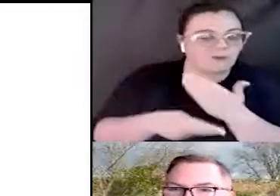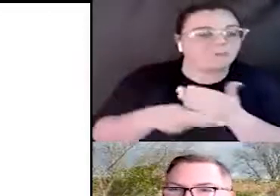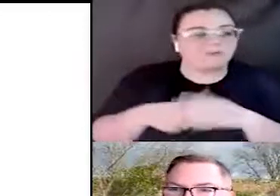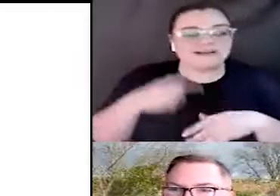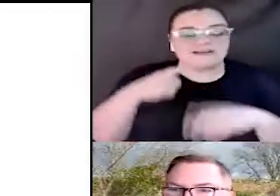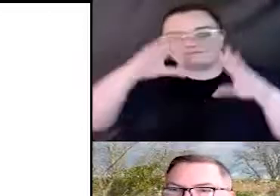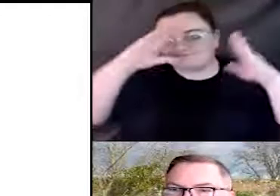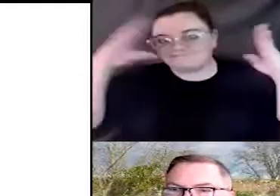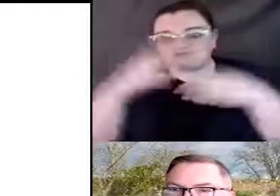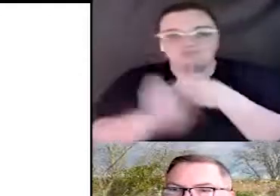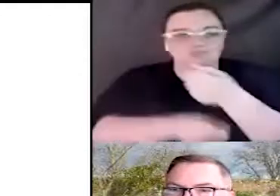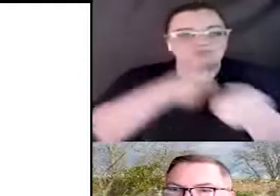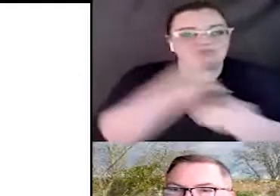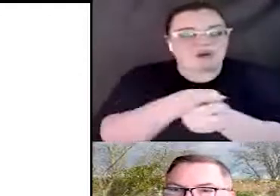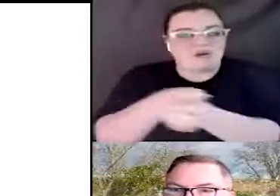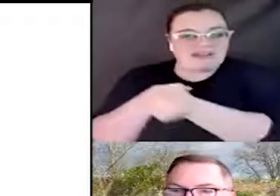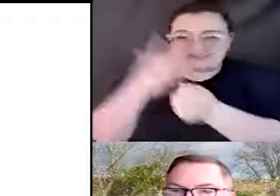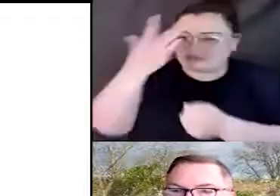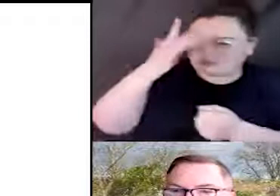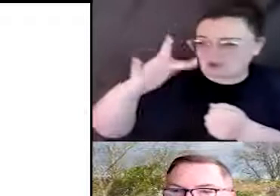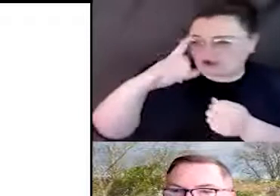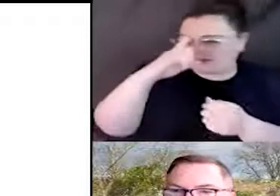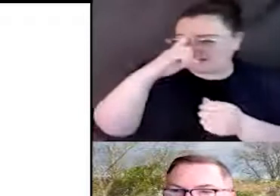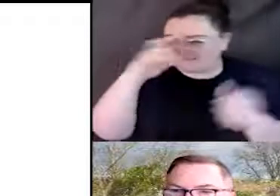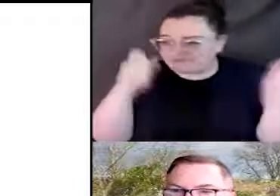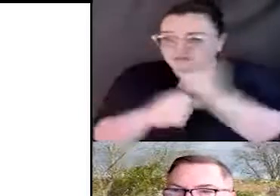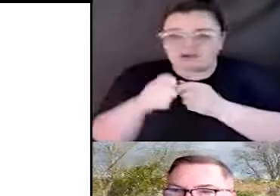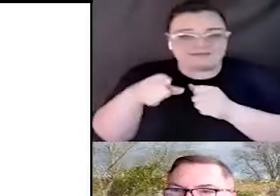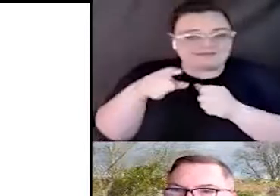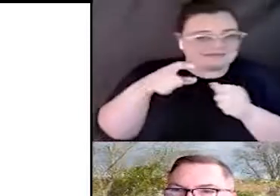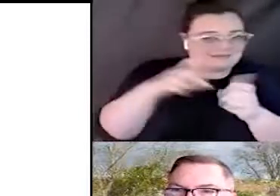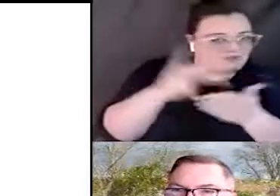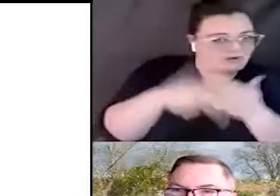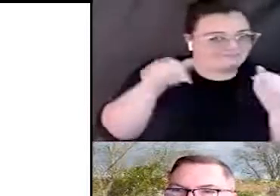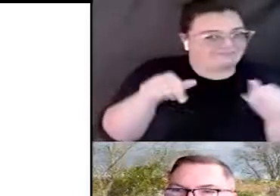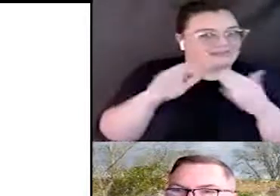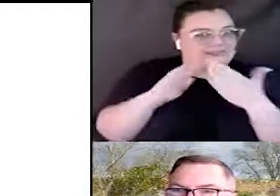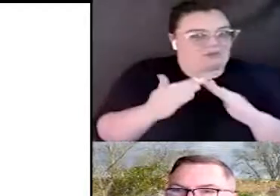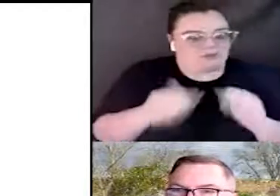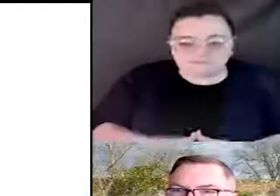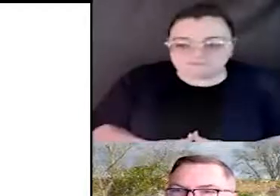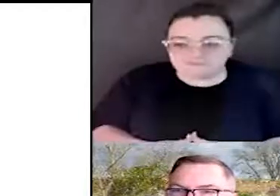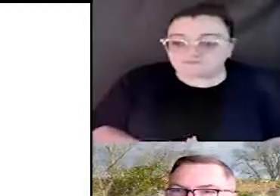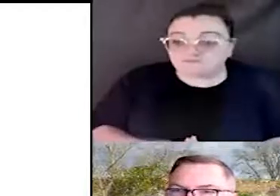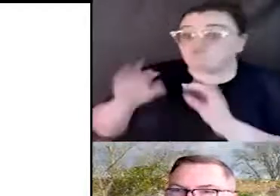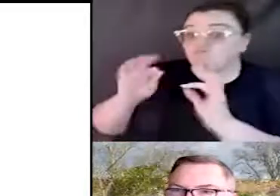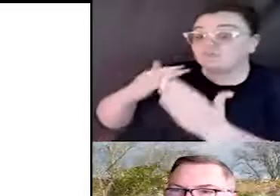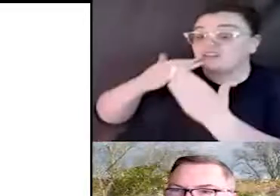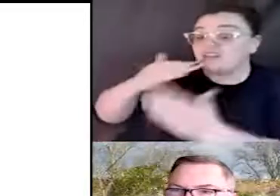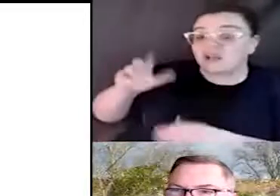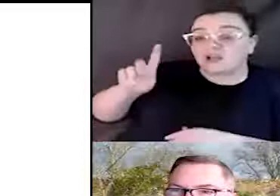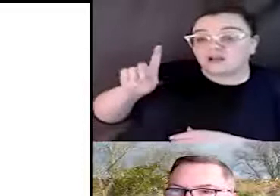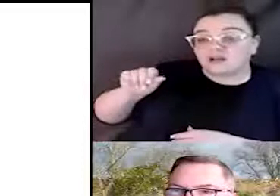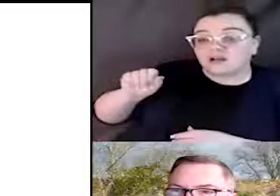local communities in advancing their mitigation goals. Thank you, Daniel. And let me just double check one